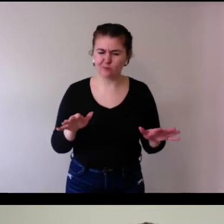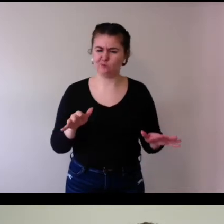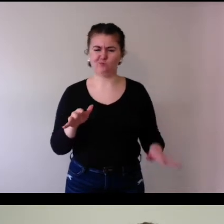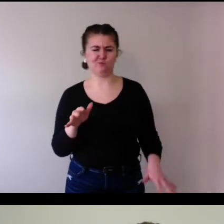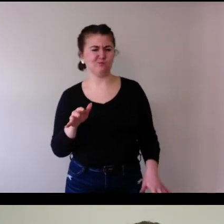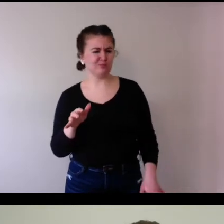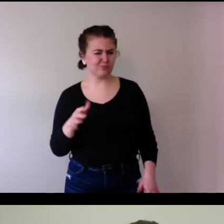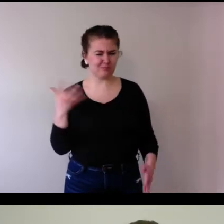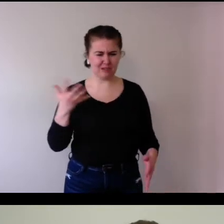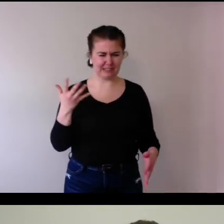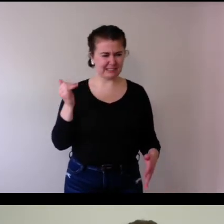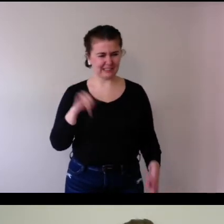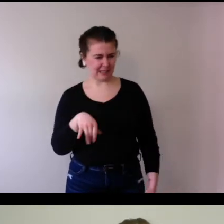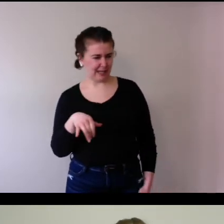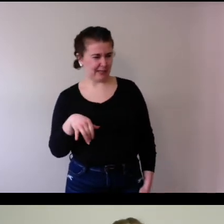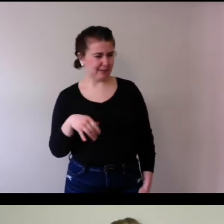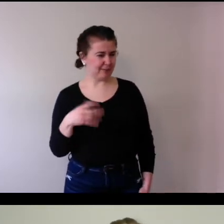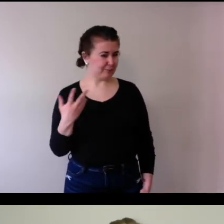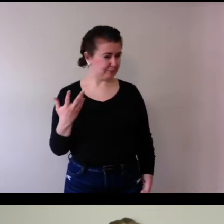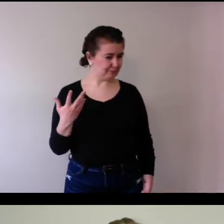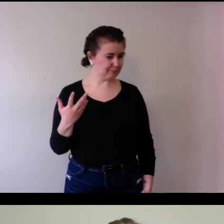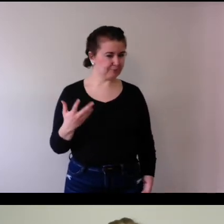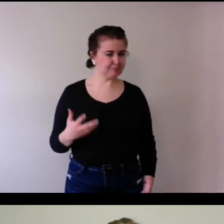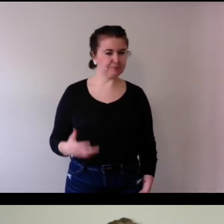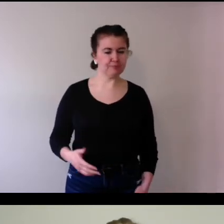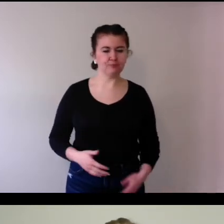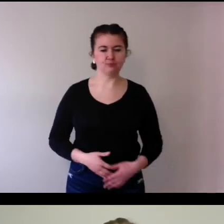Wonder what that is.